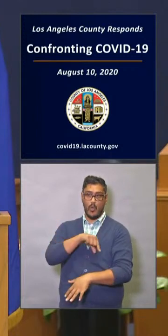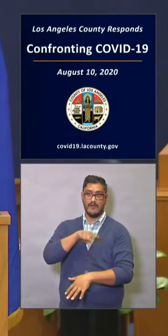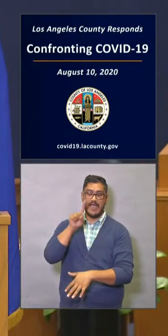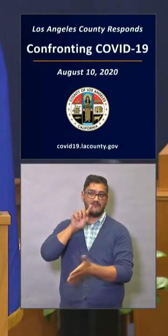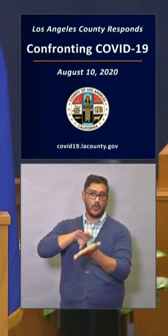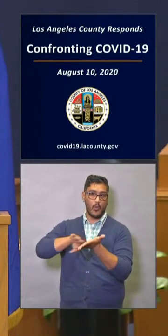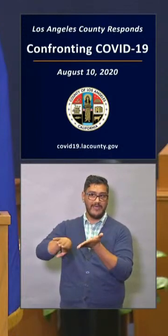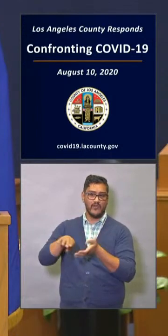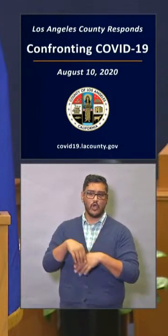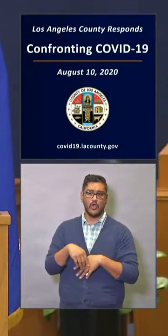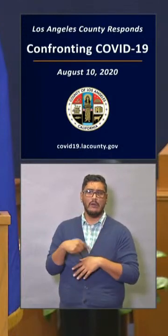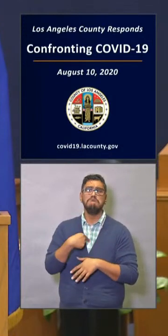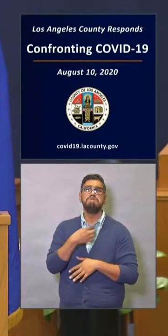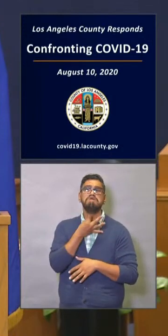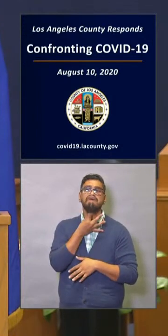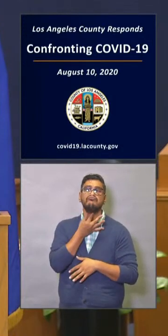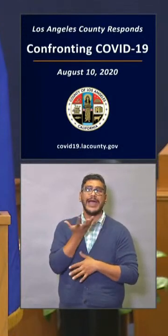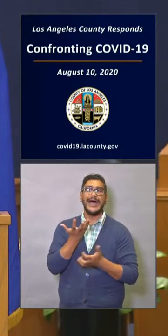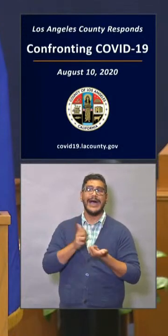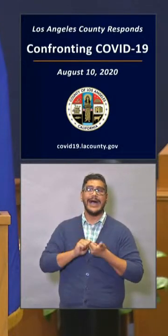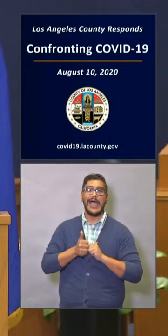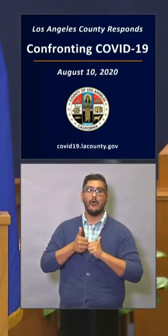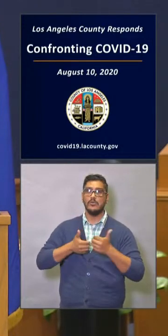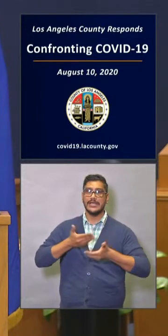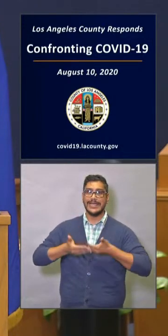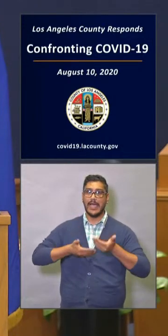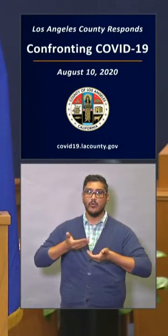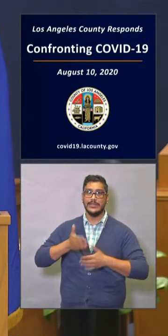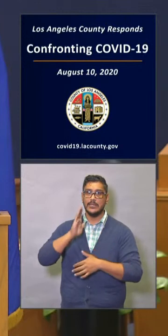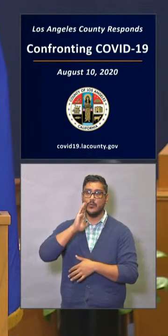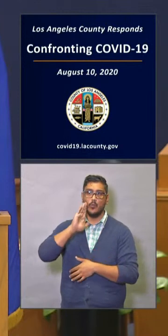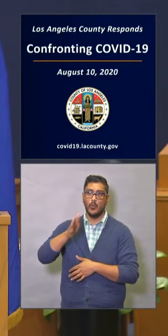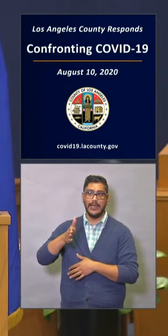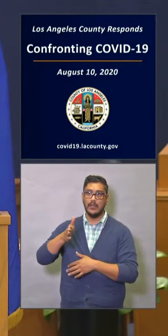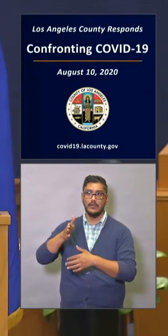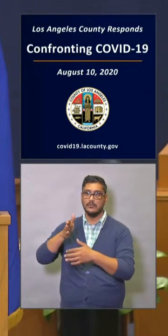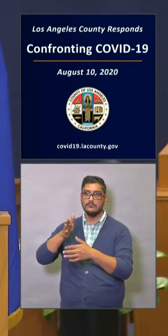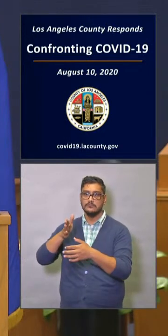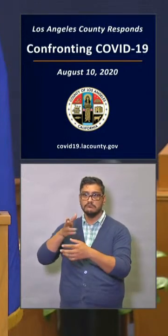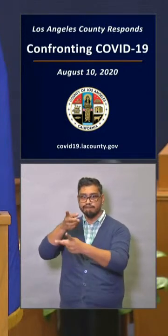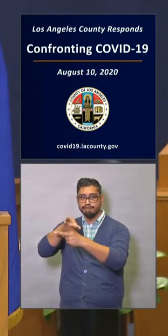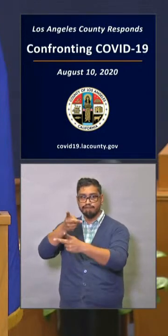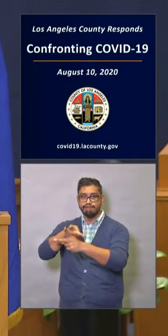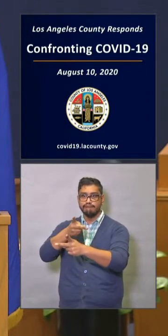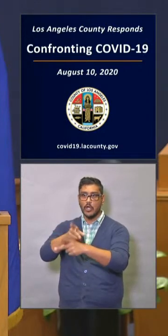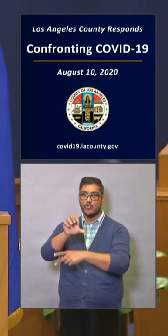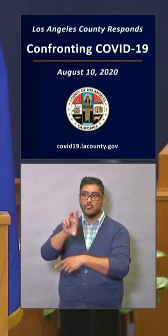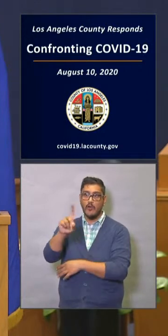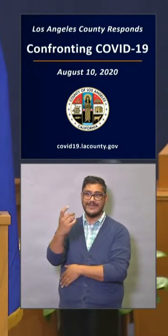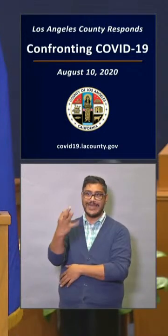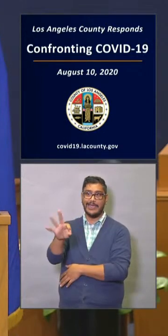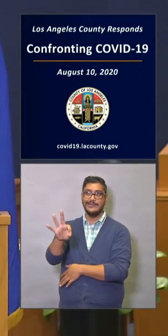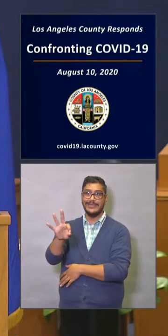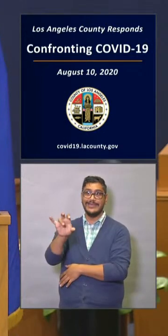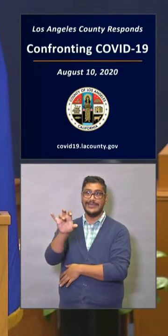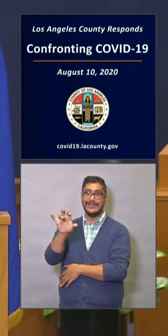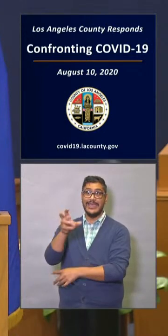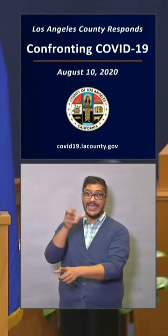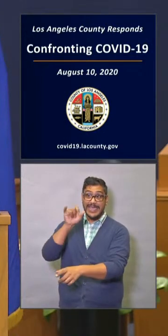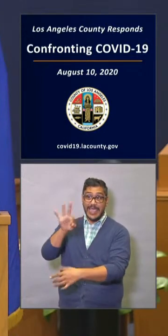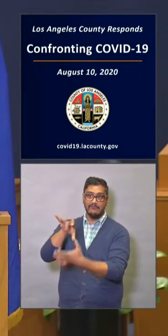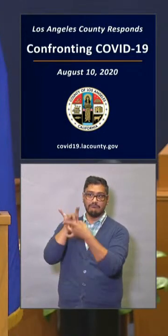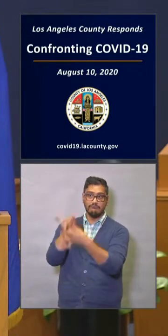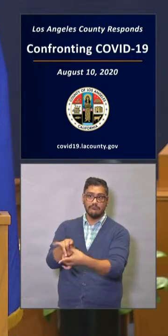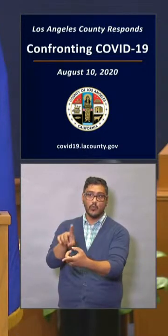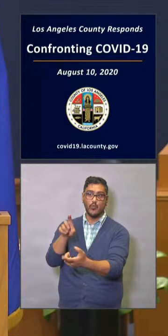process? I want to know how the county plans to track COVID-19 cases linked to school reopenings. Thank you.